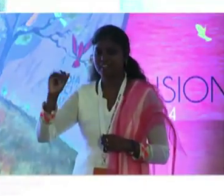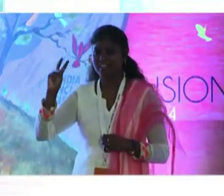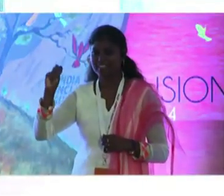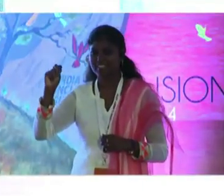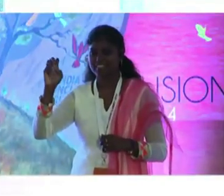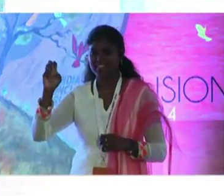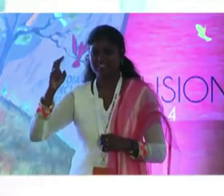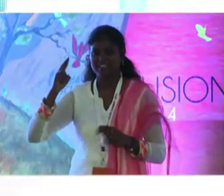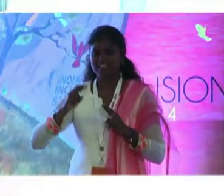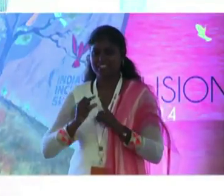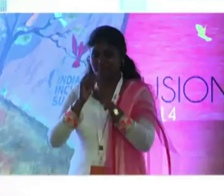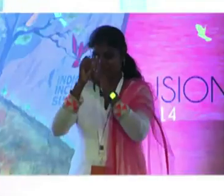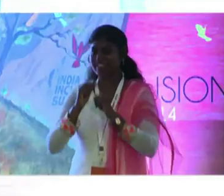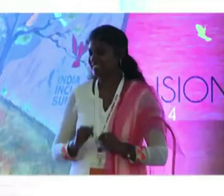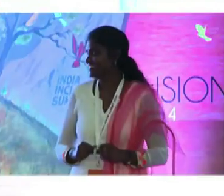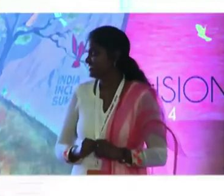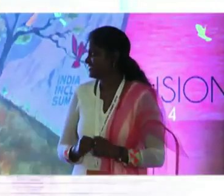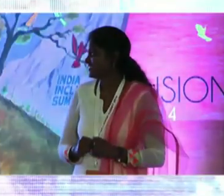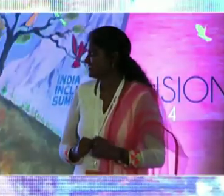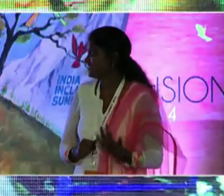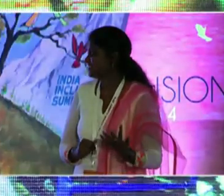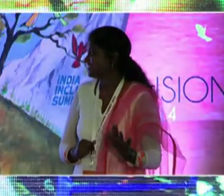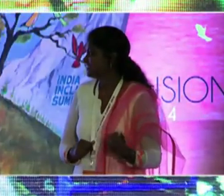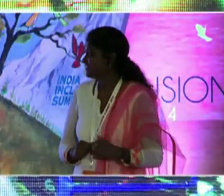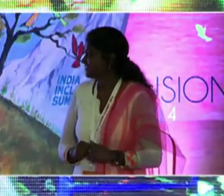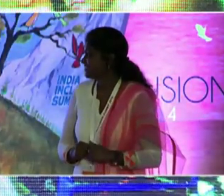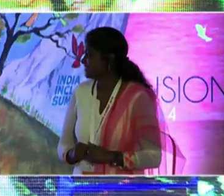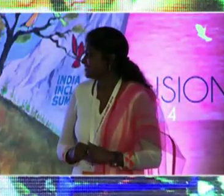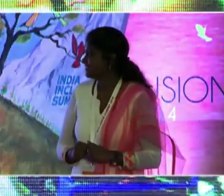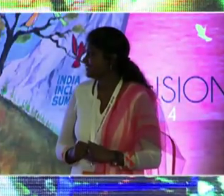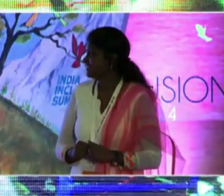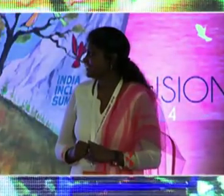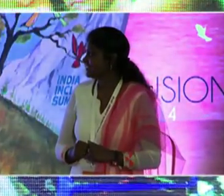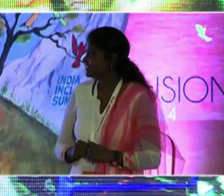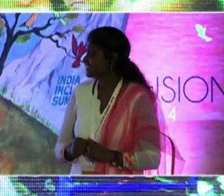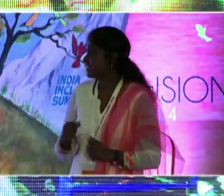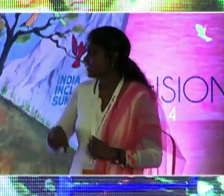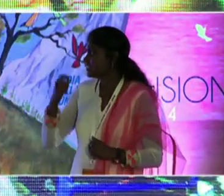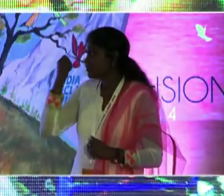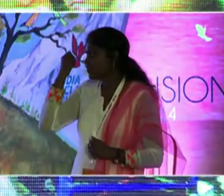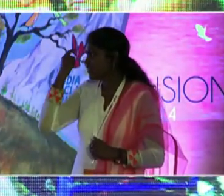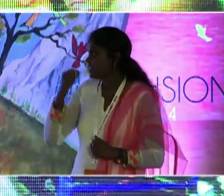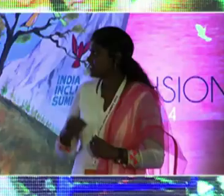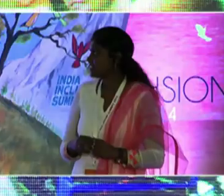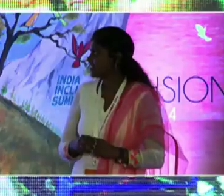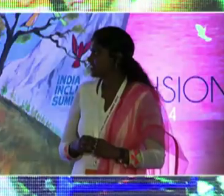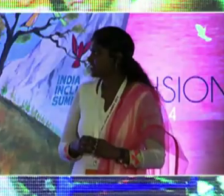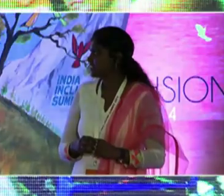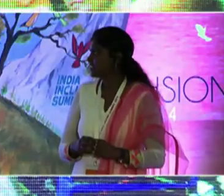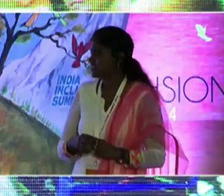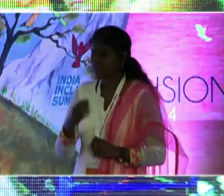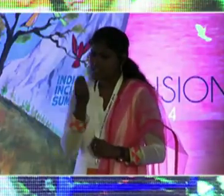played a small part in reaching where he has. I have been able to understand a small but simple,